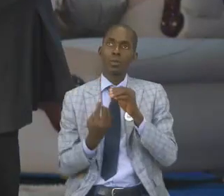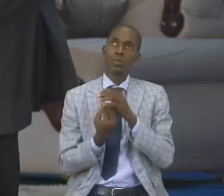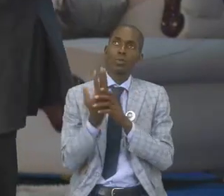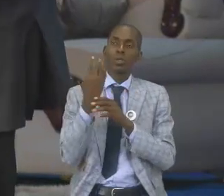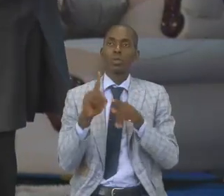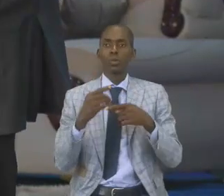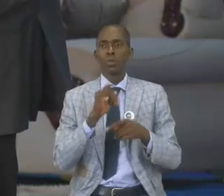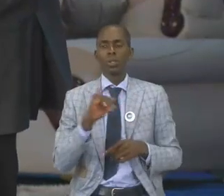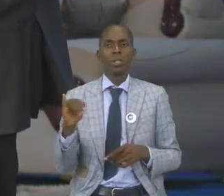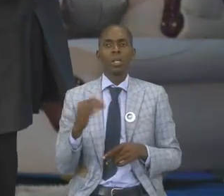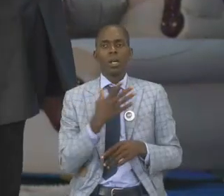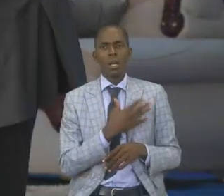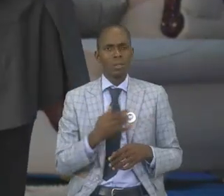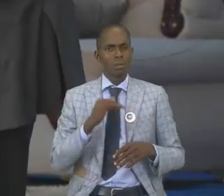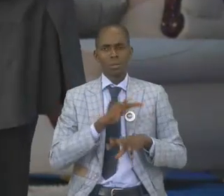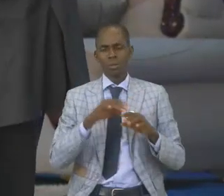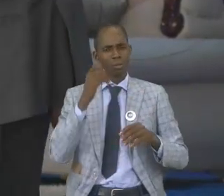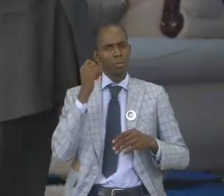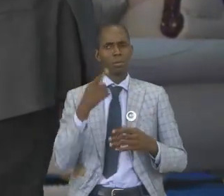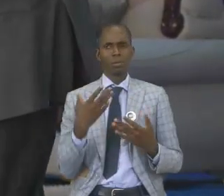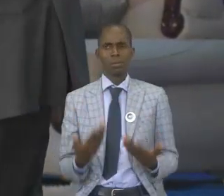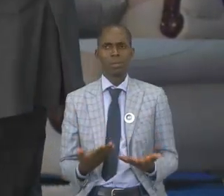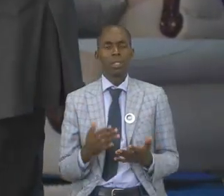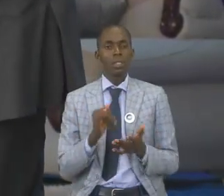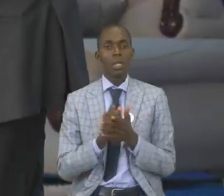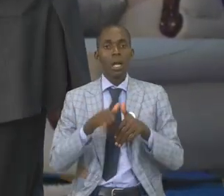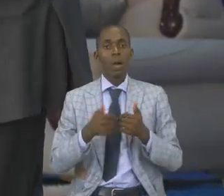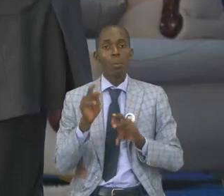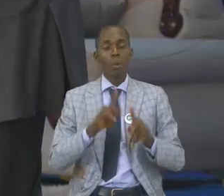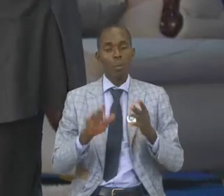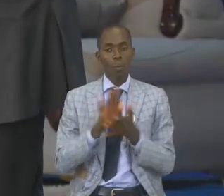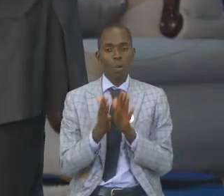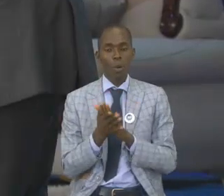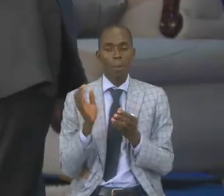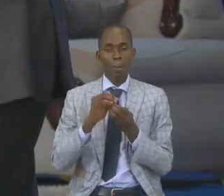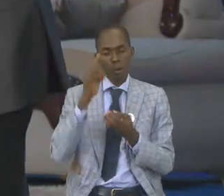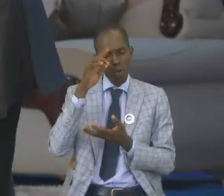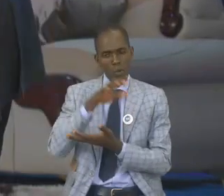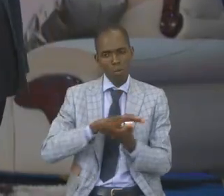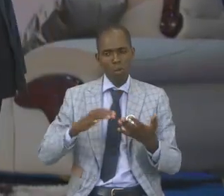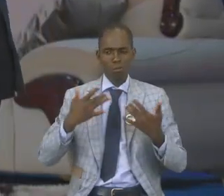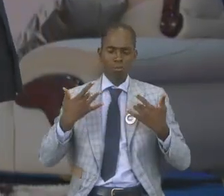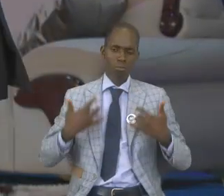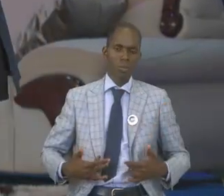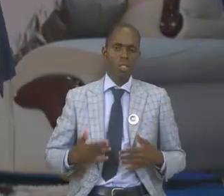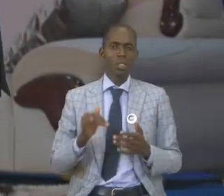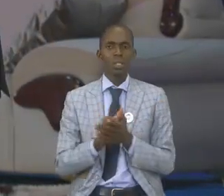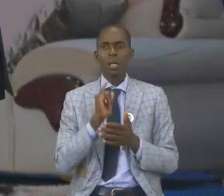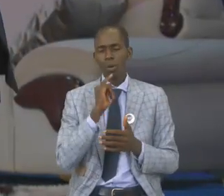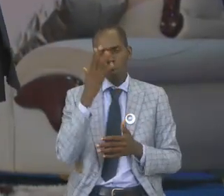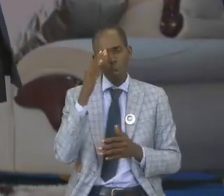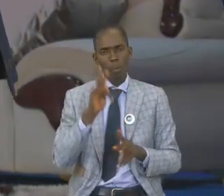everything collapses, and we don't understand. That's why people become confused. That's why they're discouraged. That's why some people even take